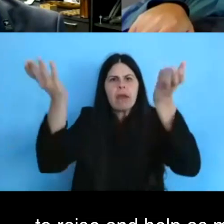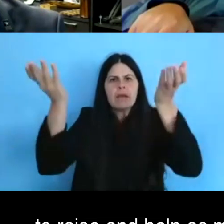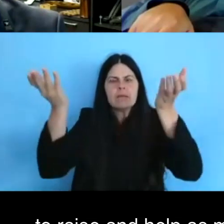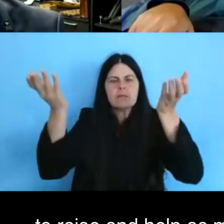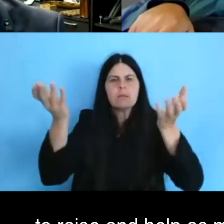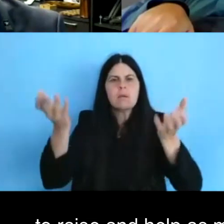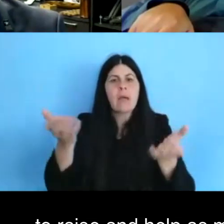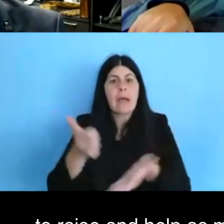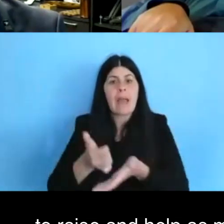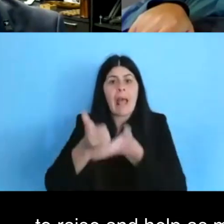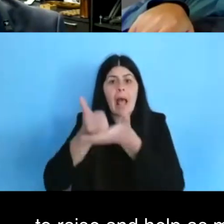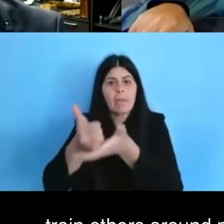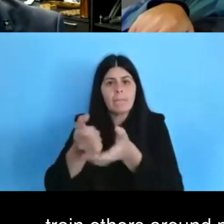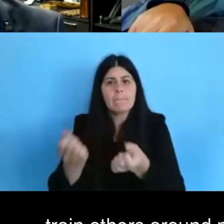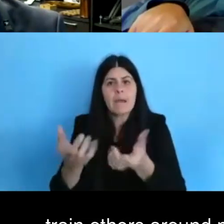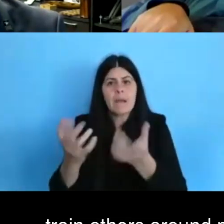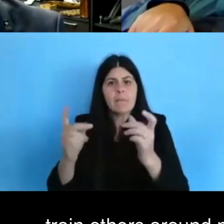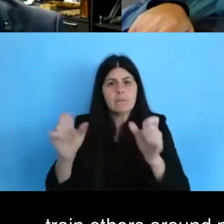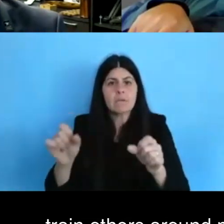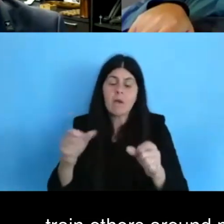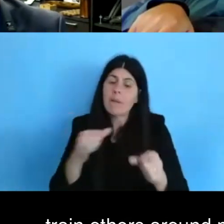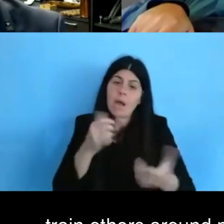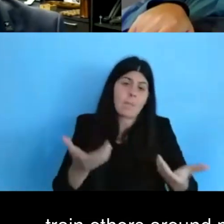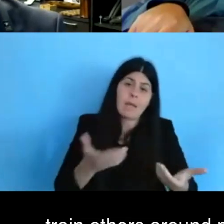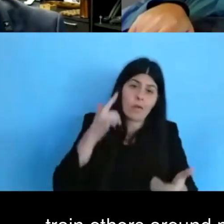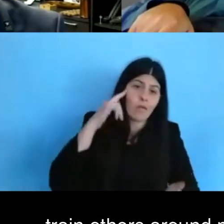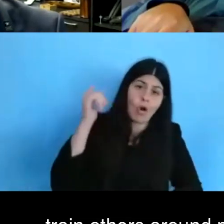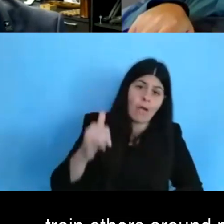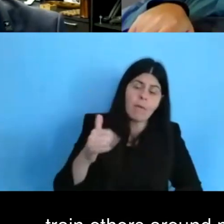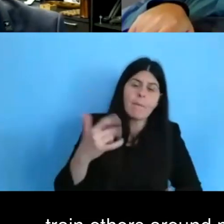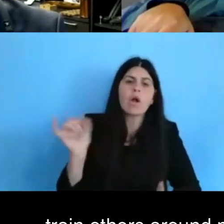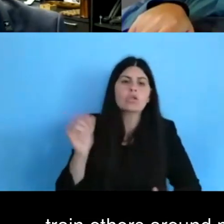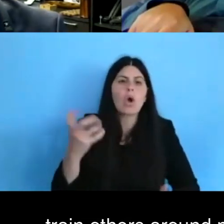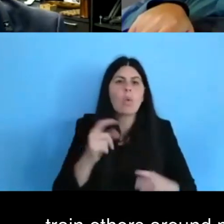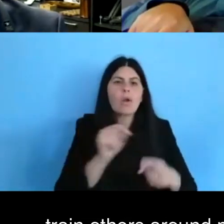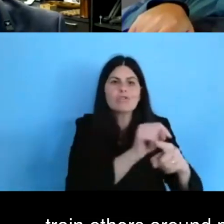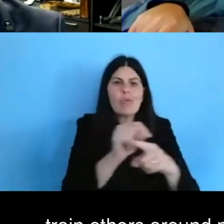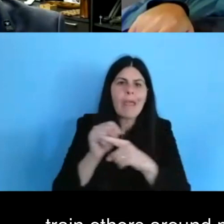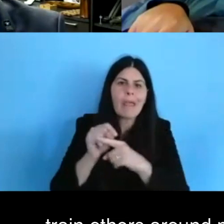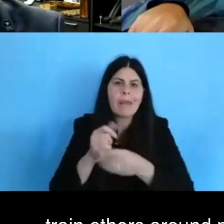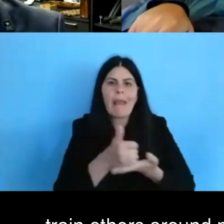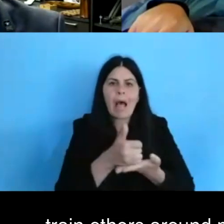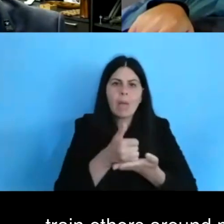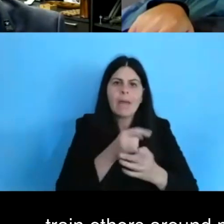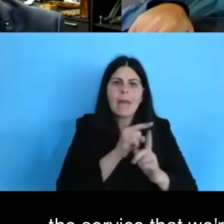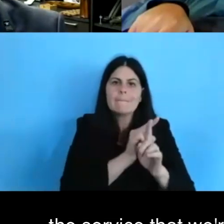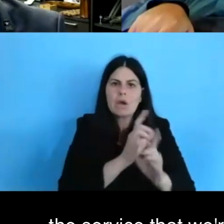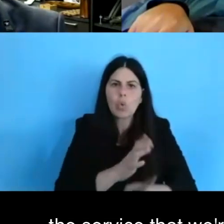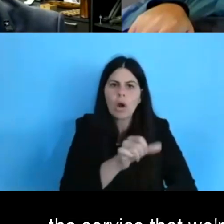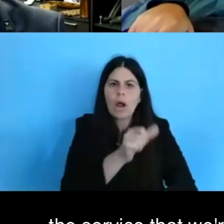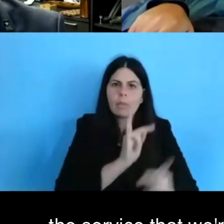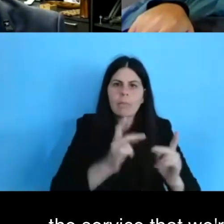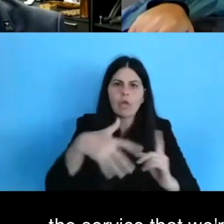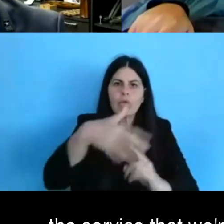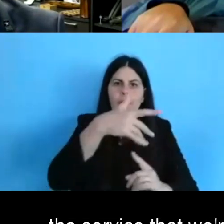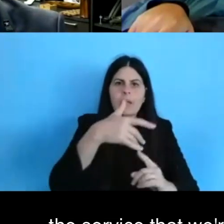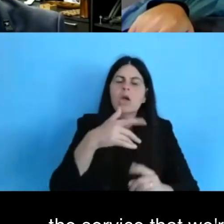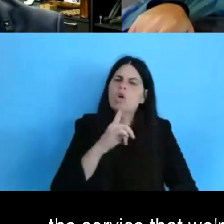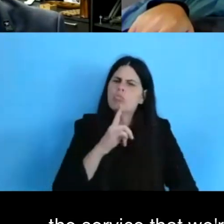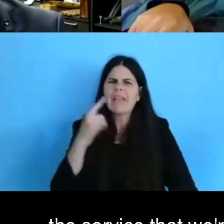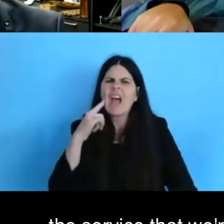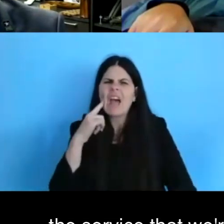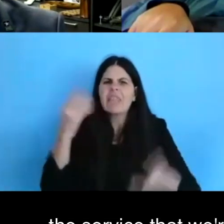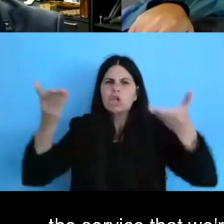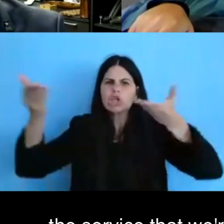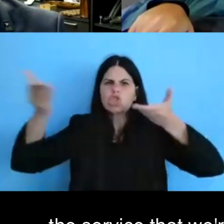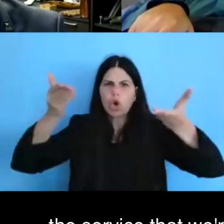forever. Two, I want to mentor and train others around me, and hopefully I can make this world a better place. So, I think it's the service that we're all